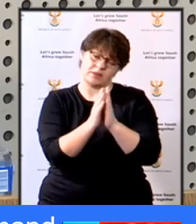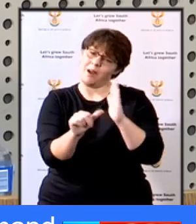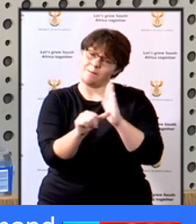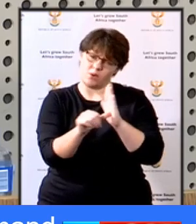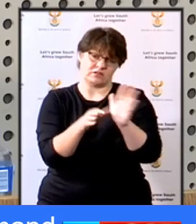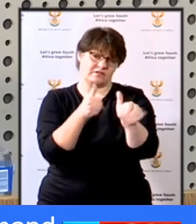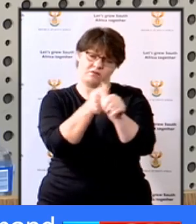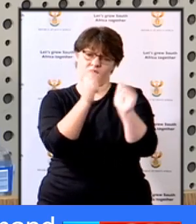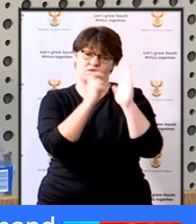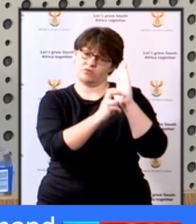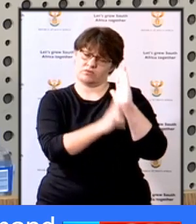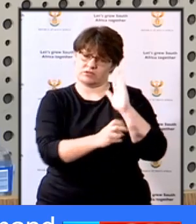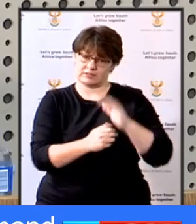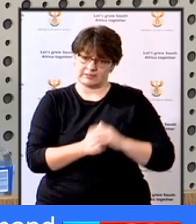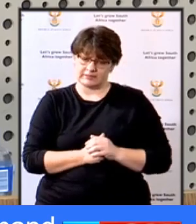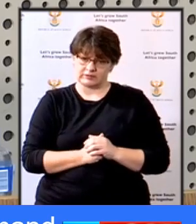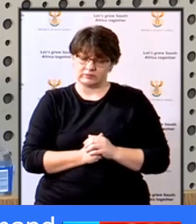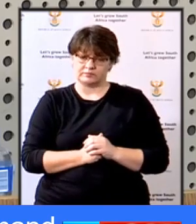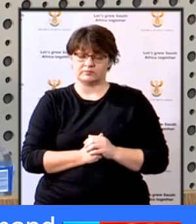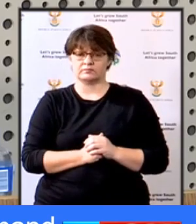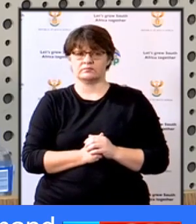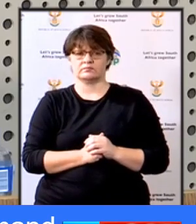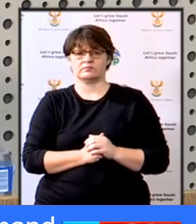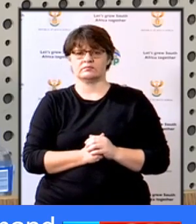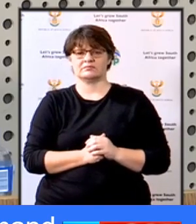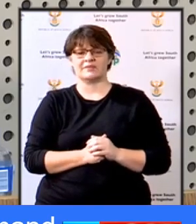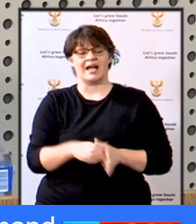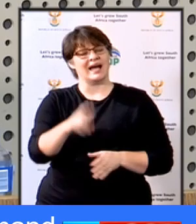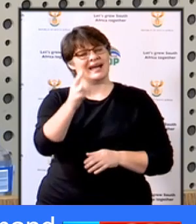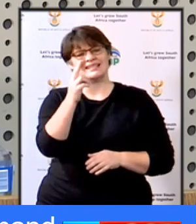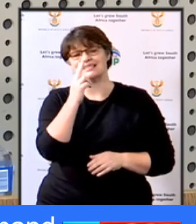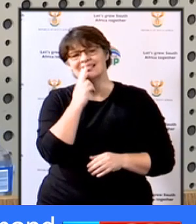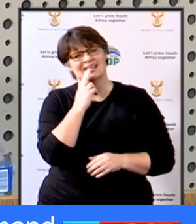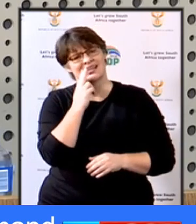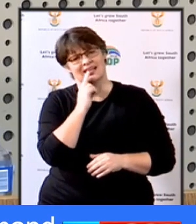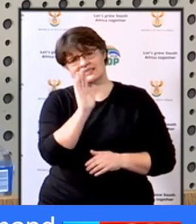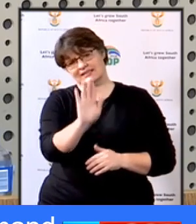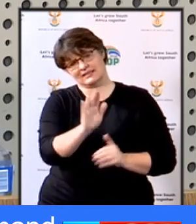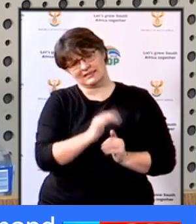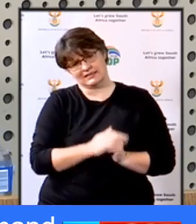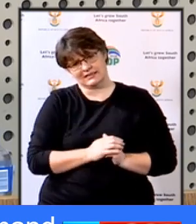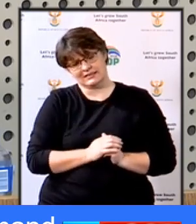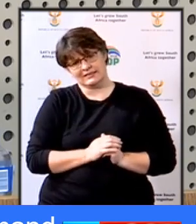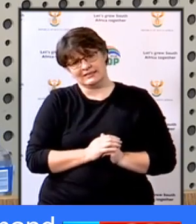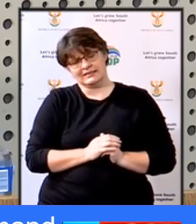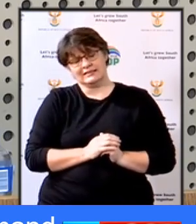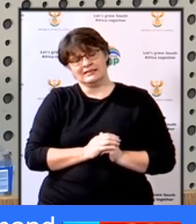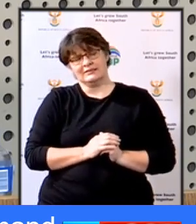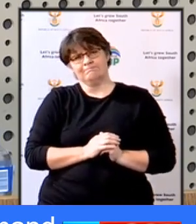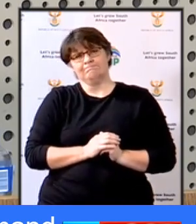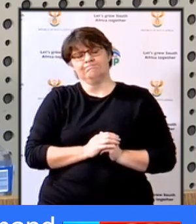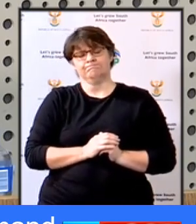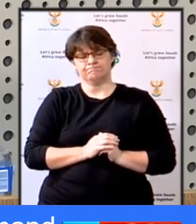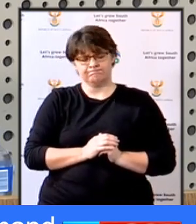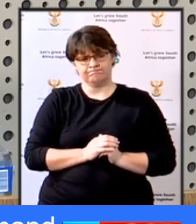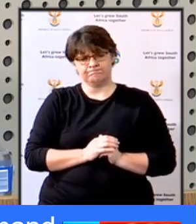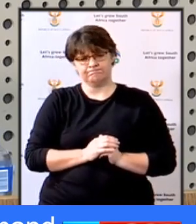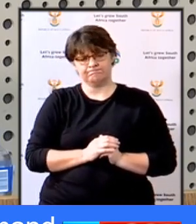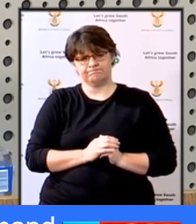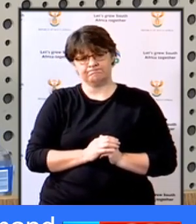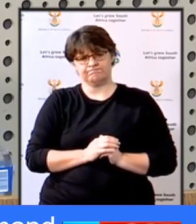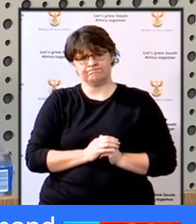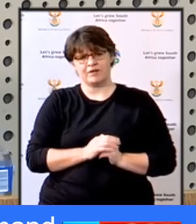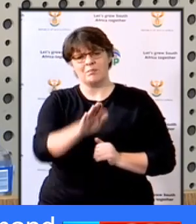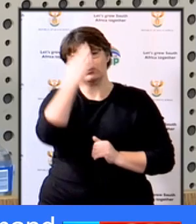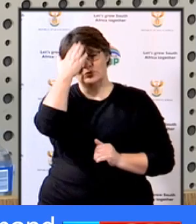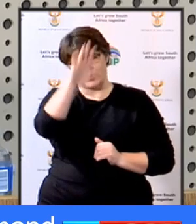And about the cigarettes, I think it's important that where there is